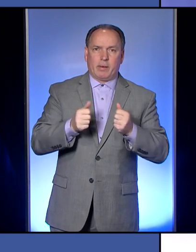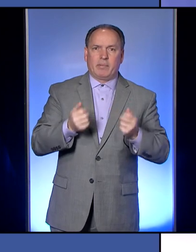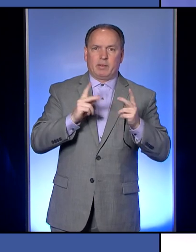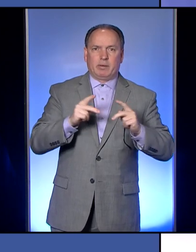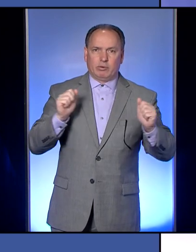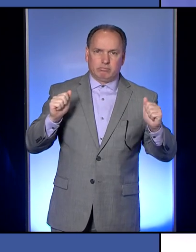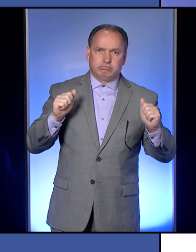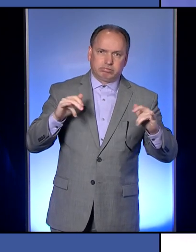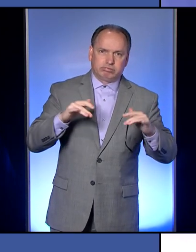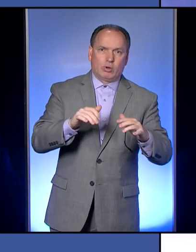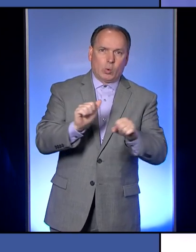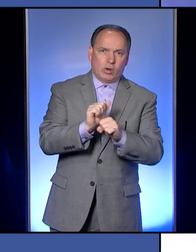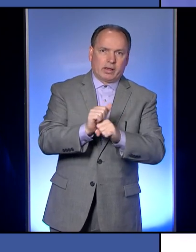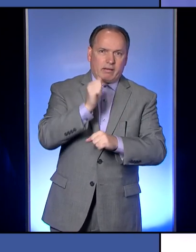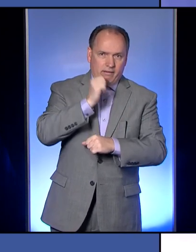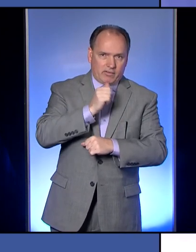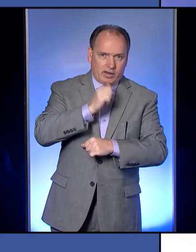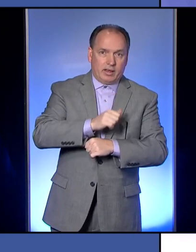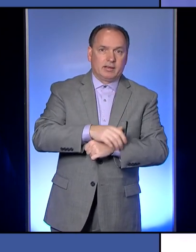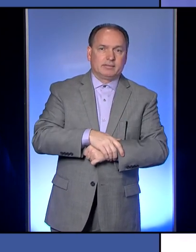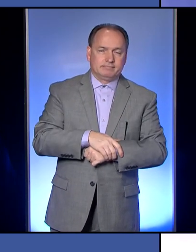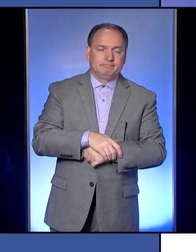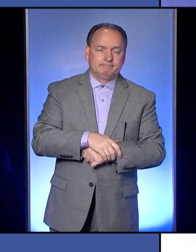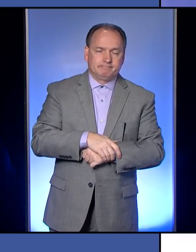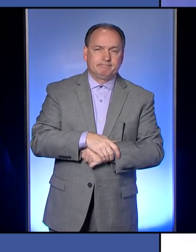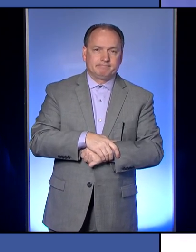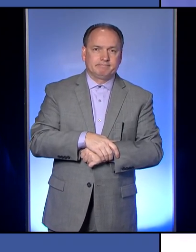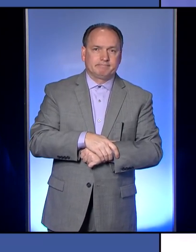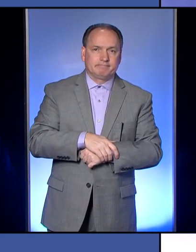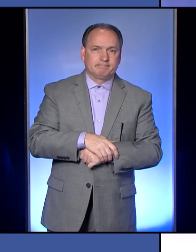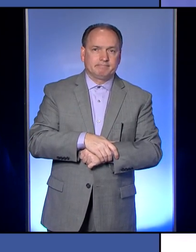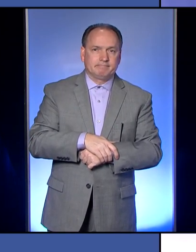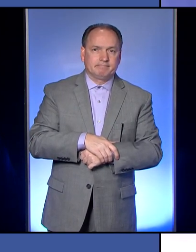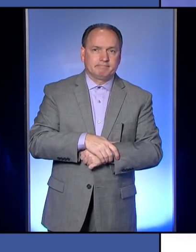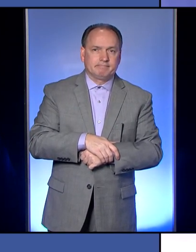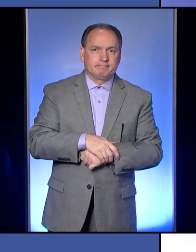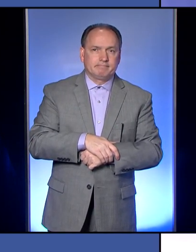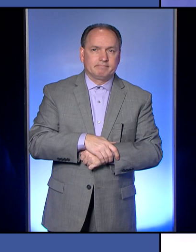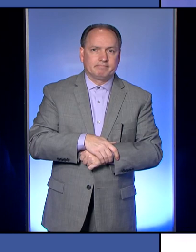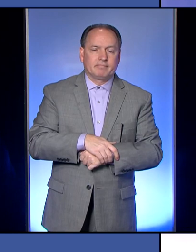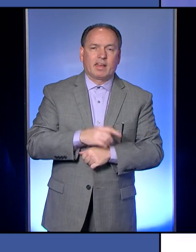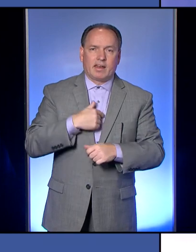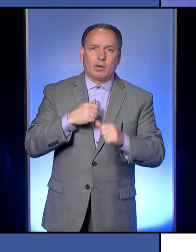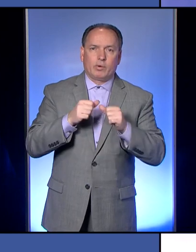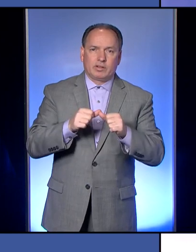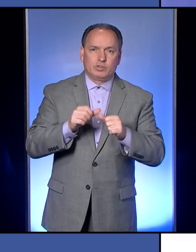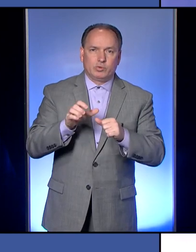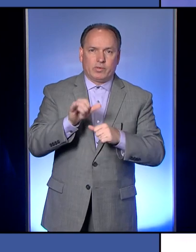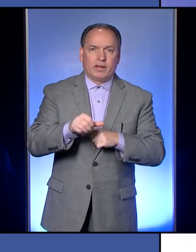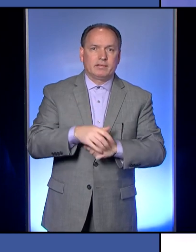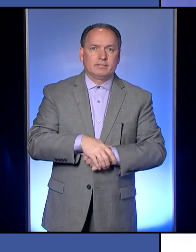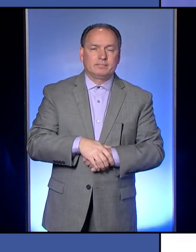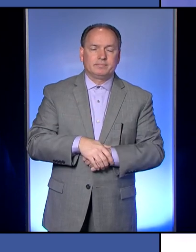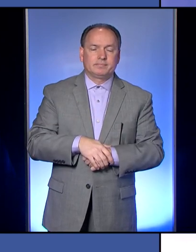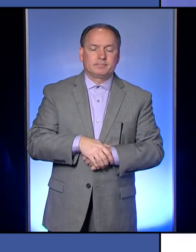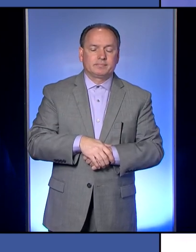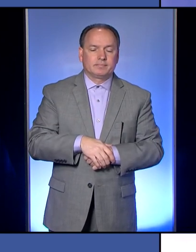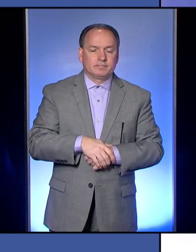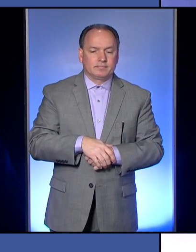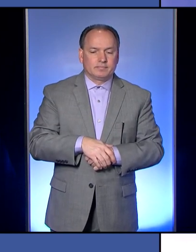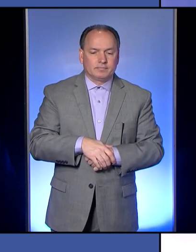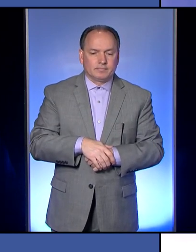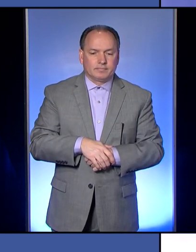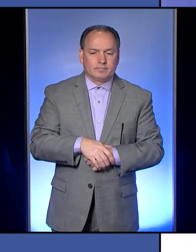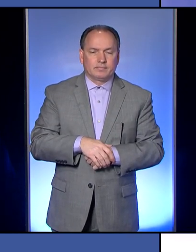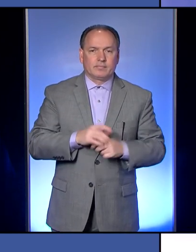brought in to work in one place together. And I'll continue to do that. Then do you think, I guess, having